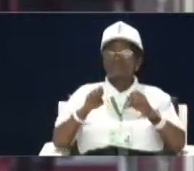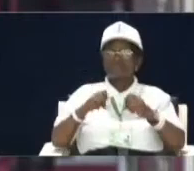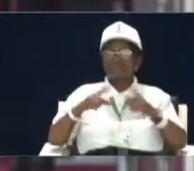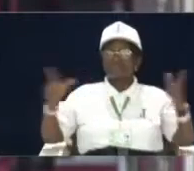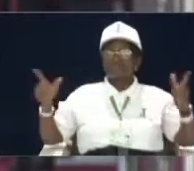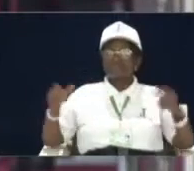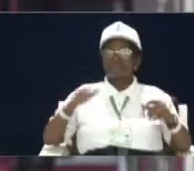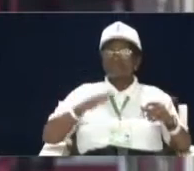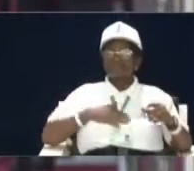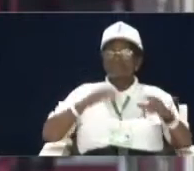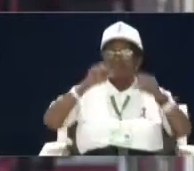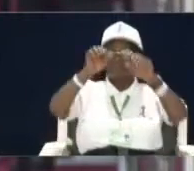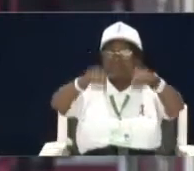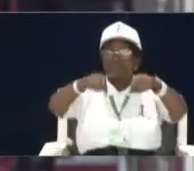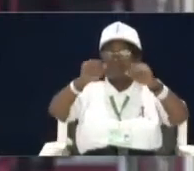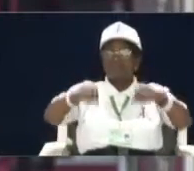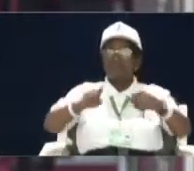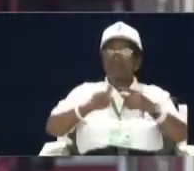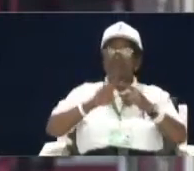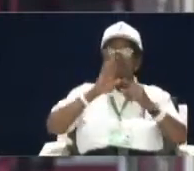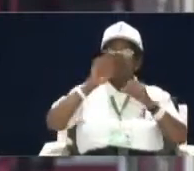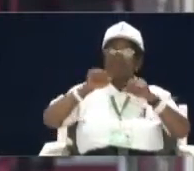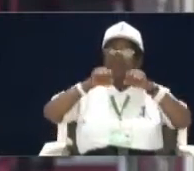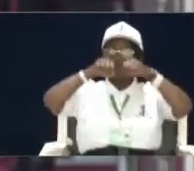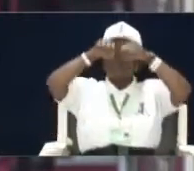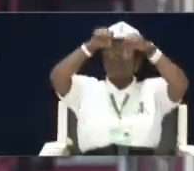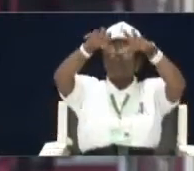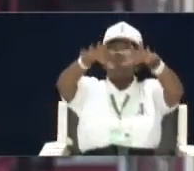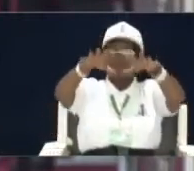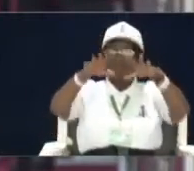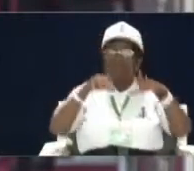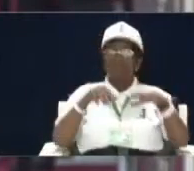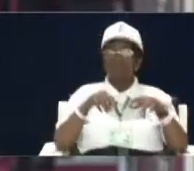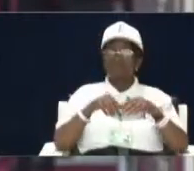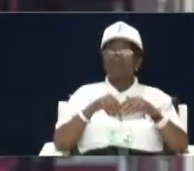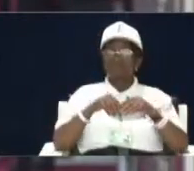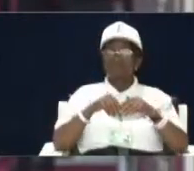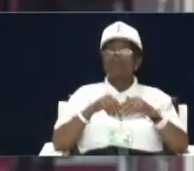Enlarge my capacity to be blessed.